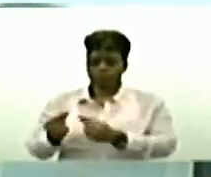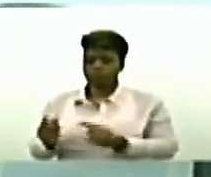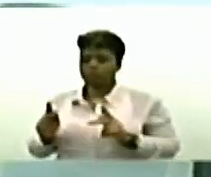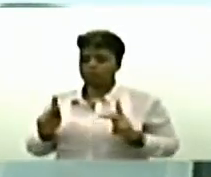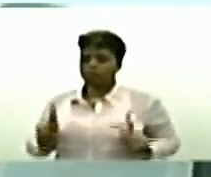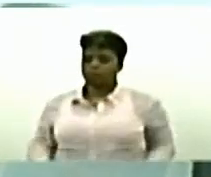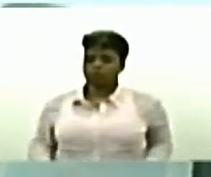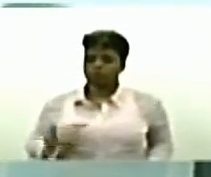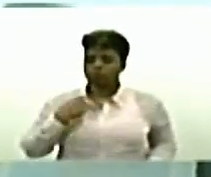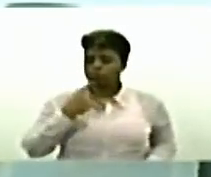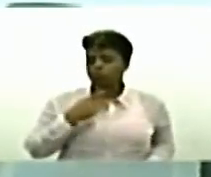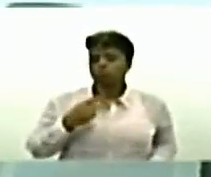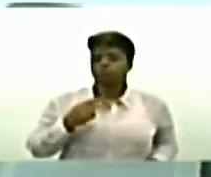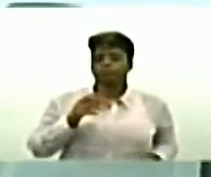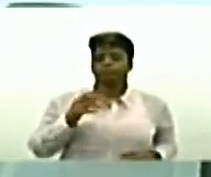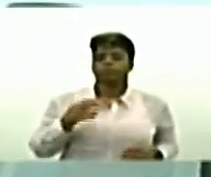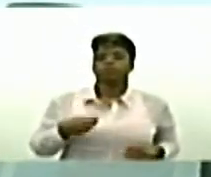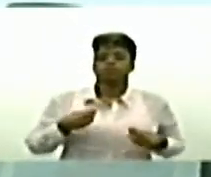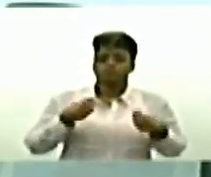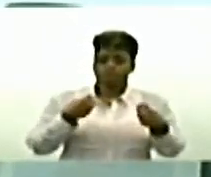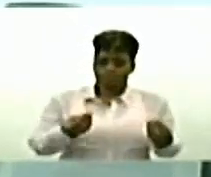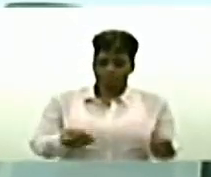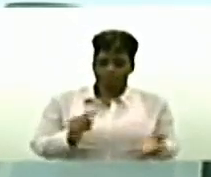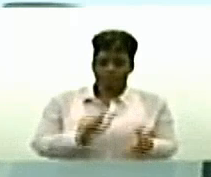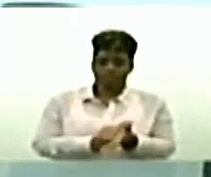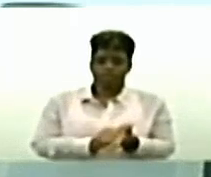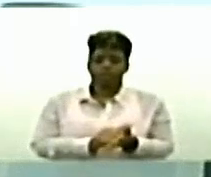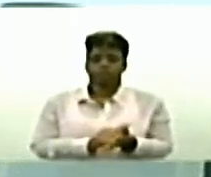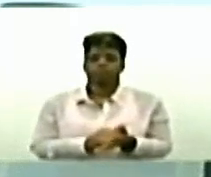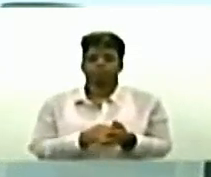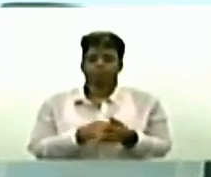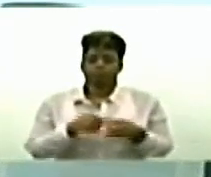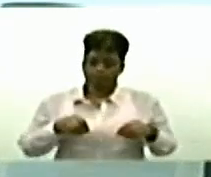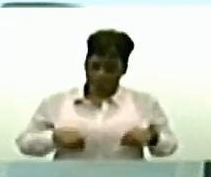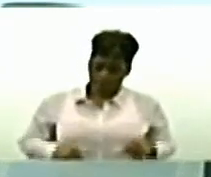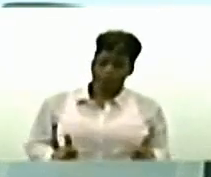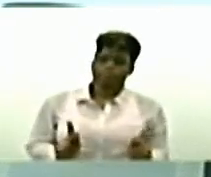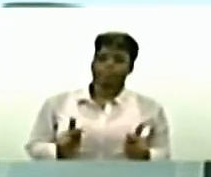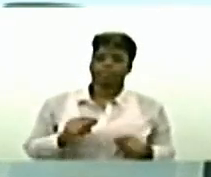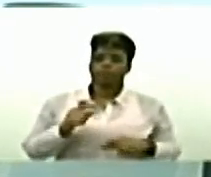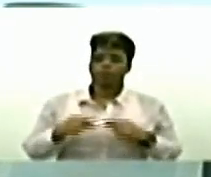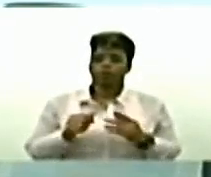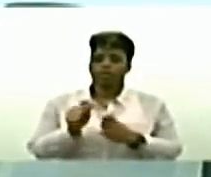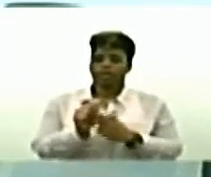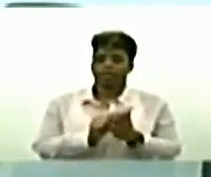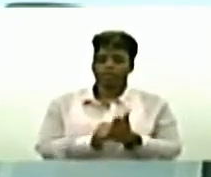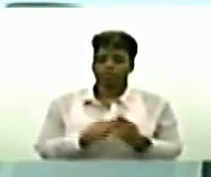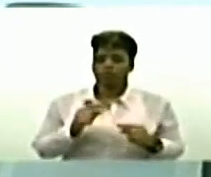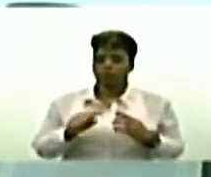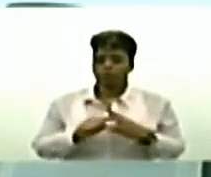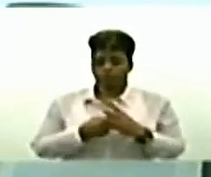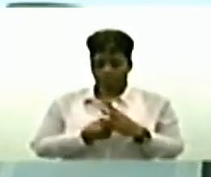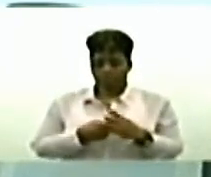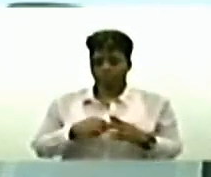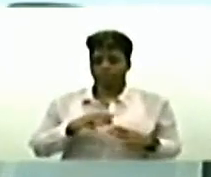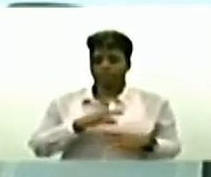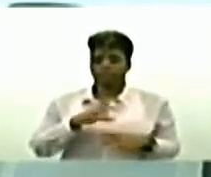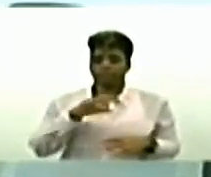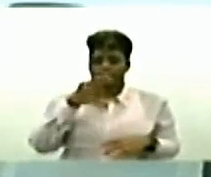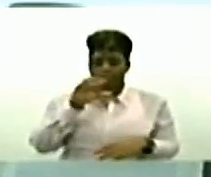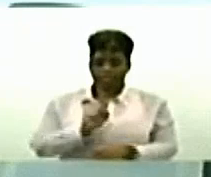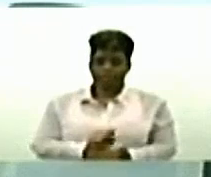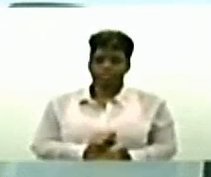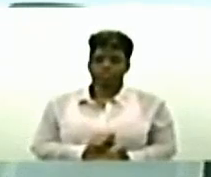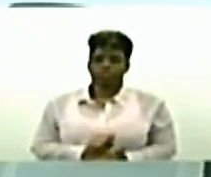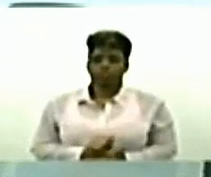who are enacted or given that special privilege when the Act was first established.